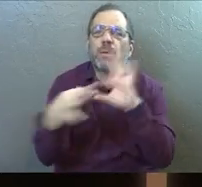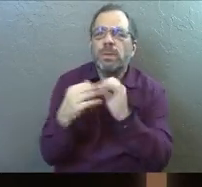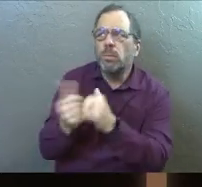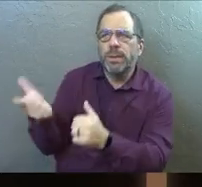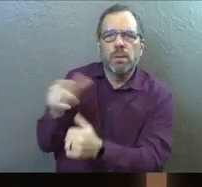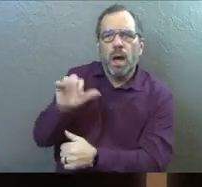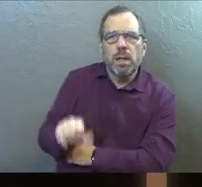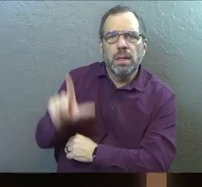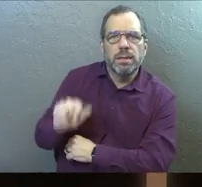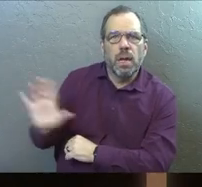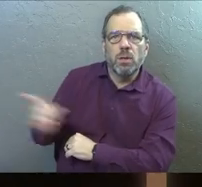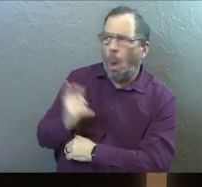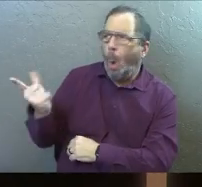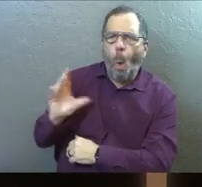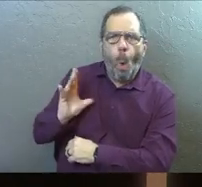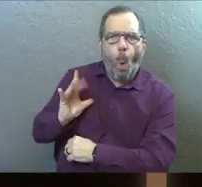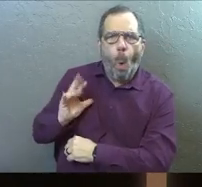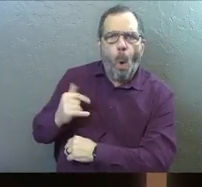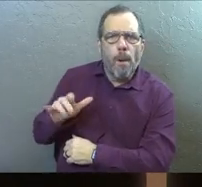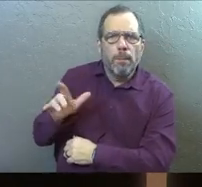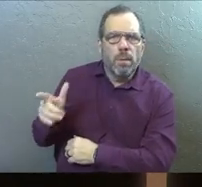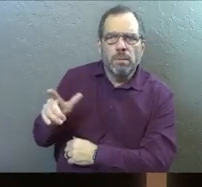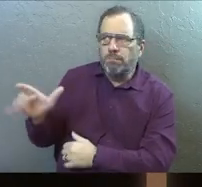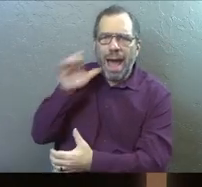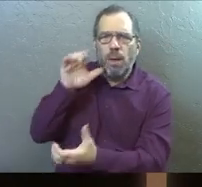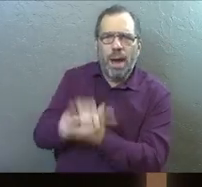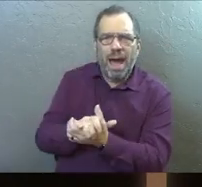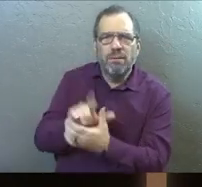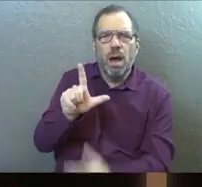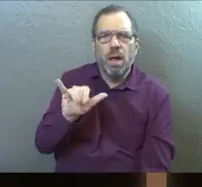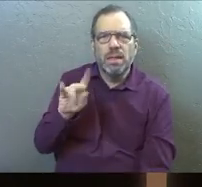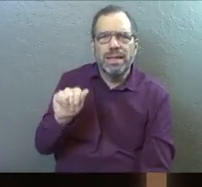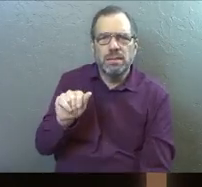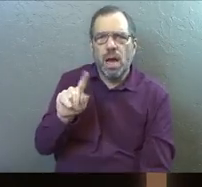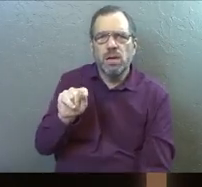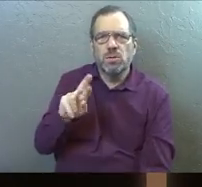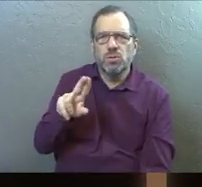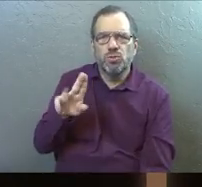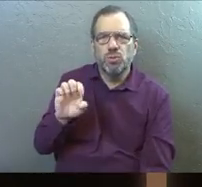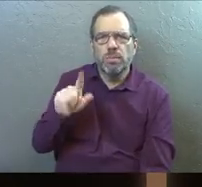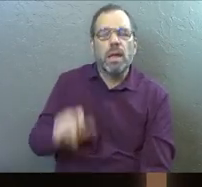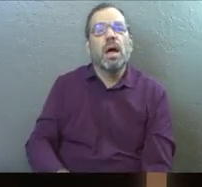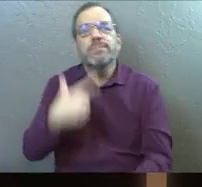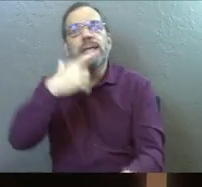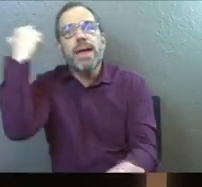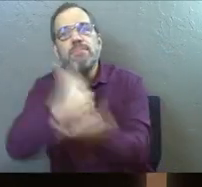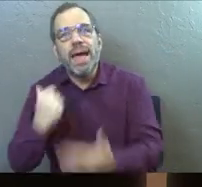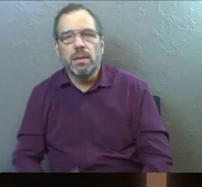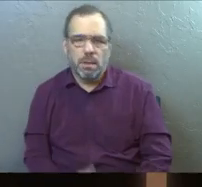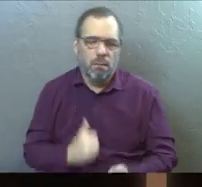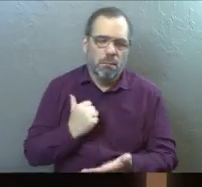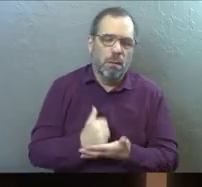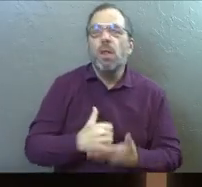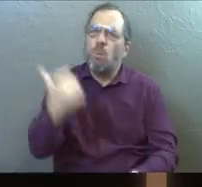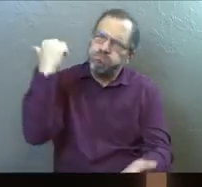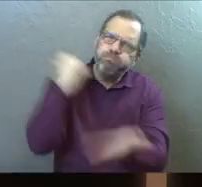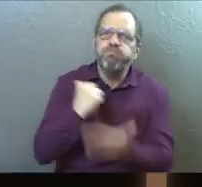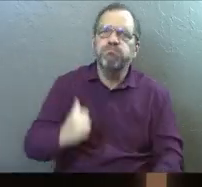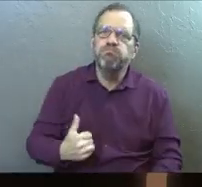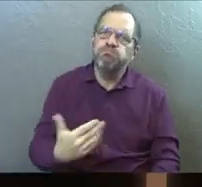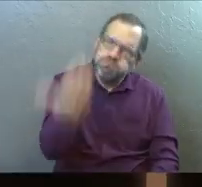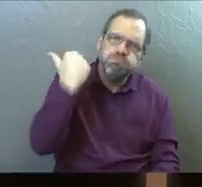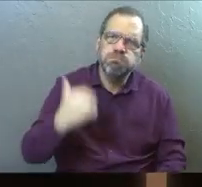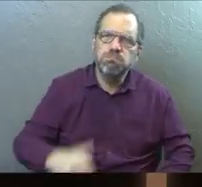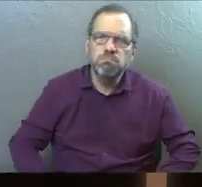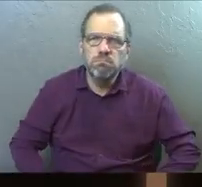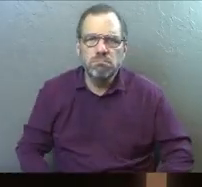with her. She's wonderful, amen? Linda Trueblood's wonderful. You can amen that louder. Yes, yes.